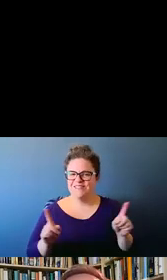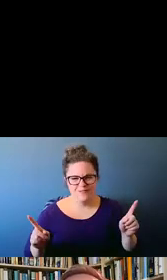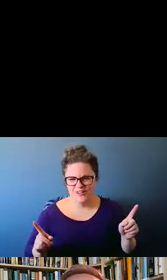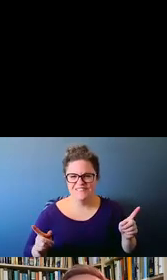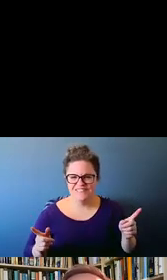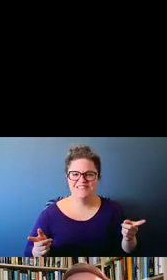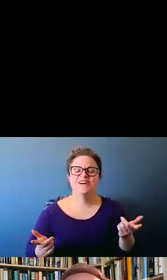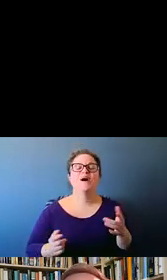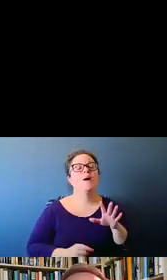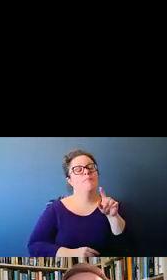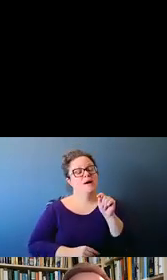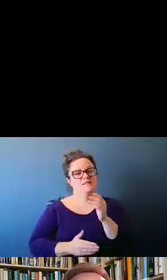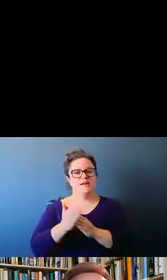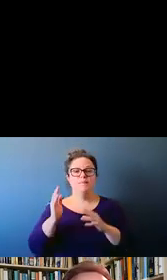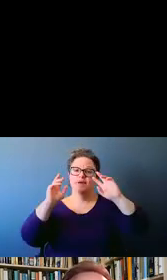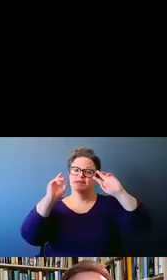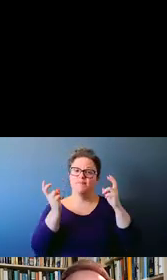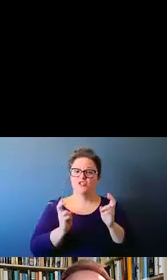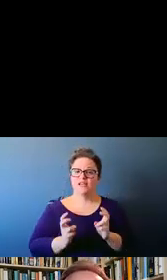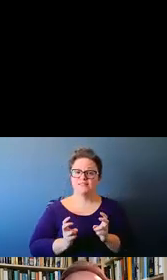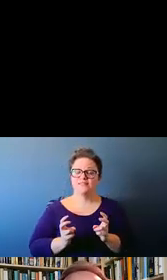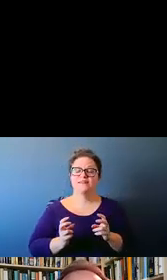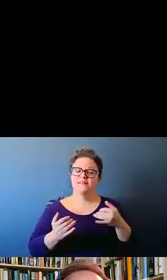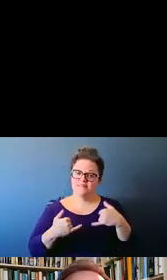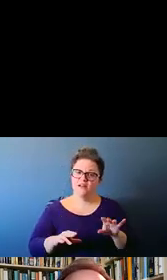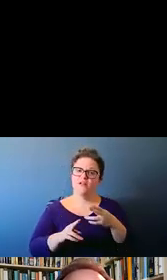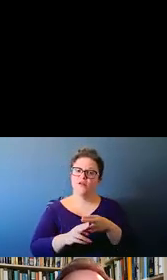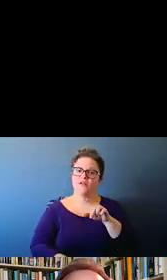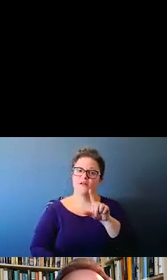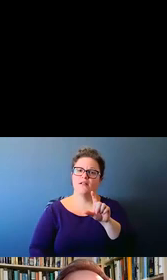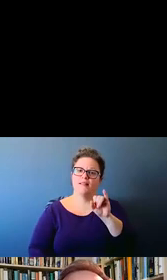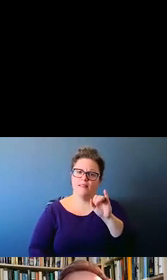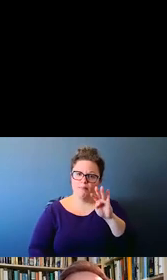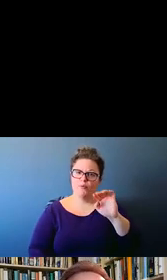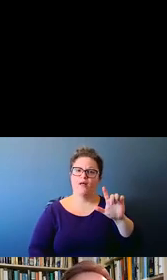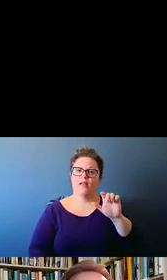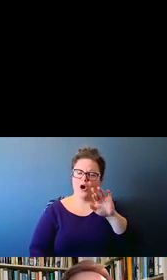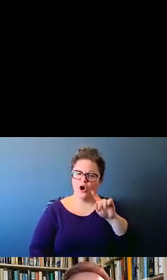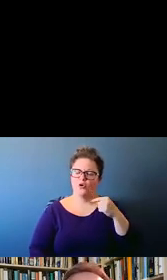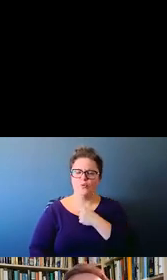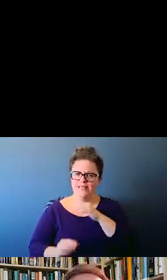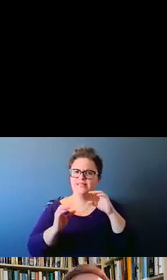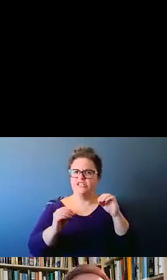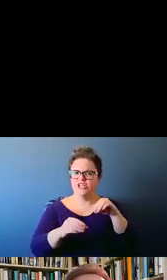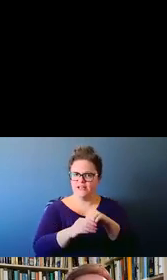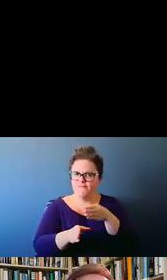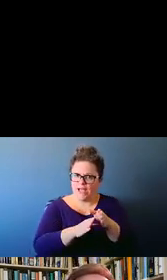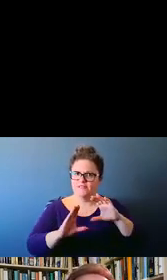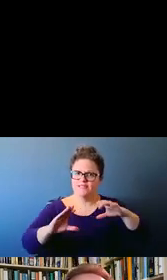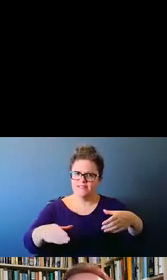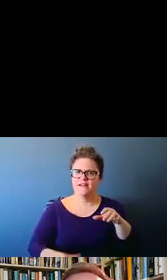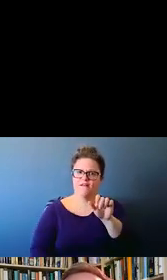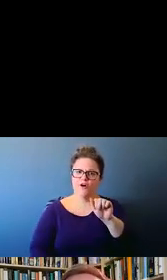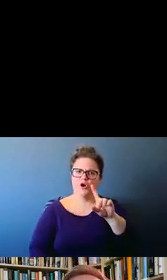Middle Ages, but some of these subjects are still taught in faculties of arts or faculties of liberal arts all around the